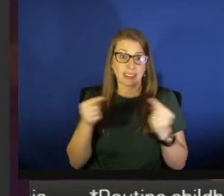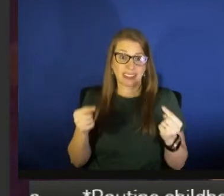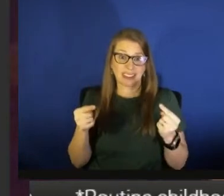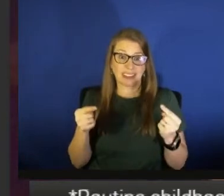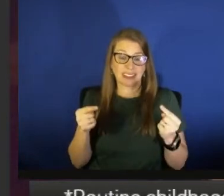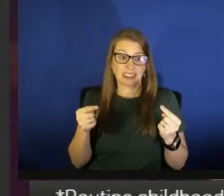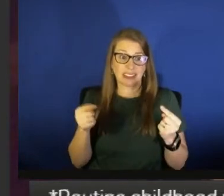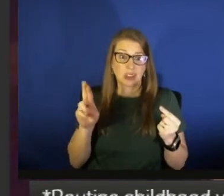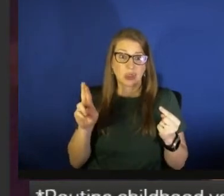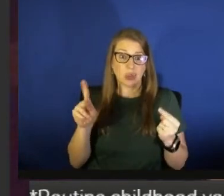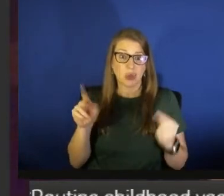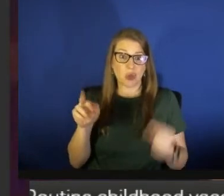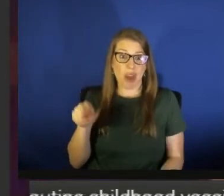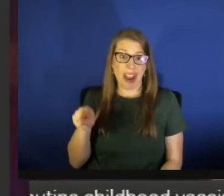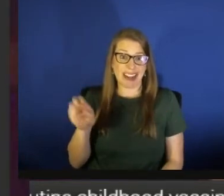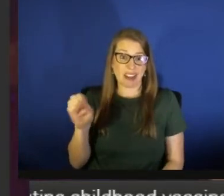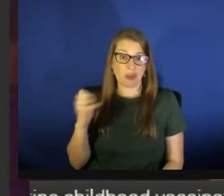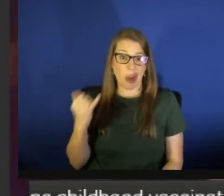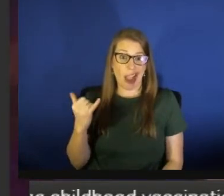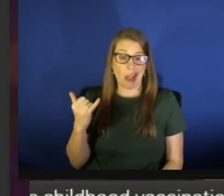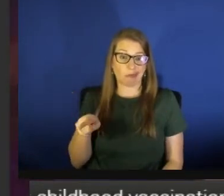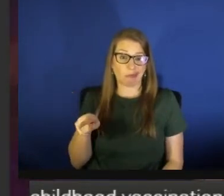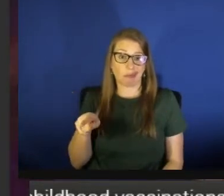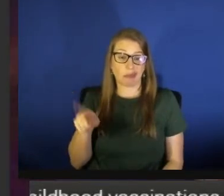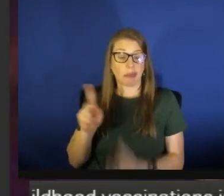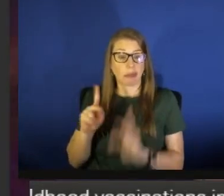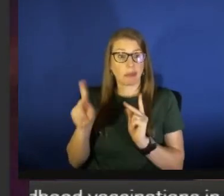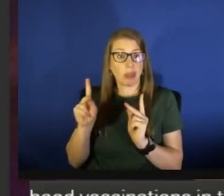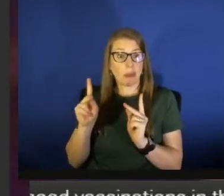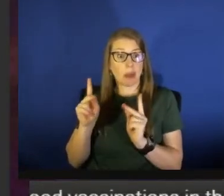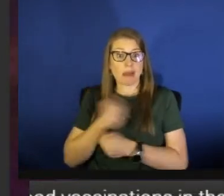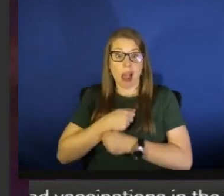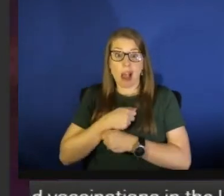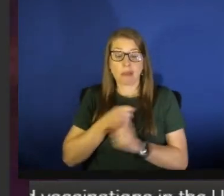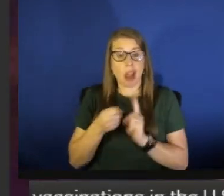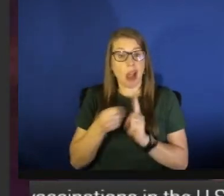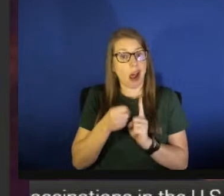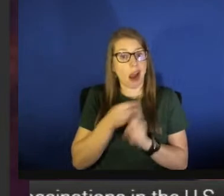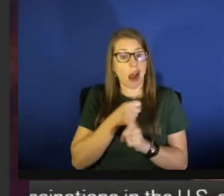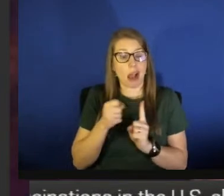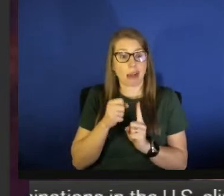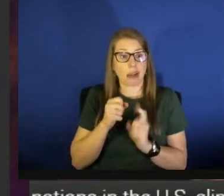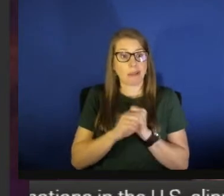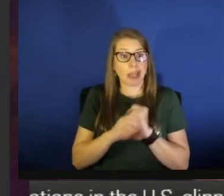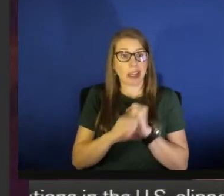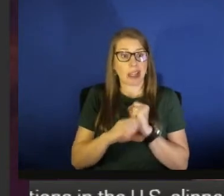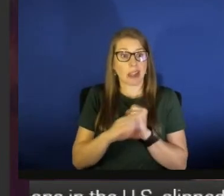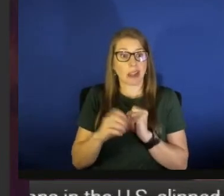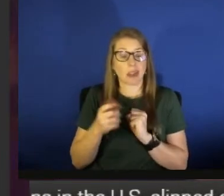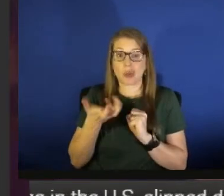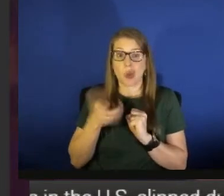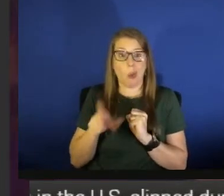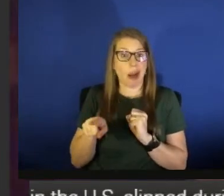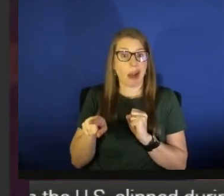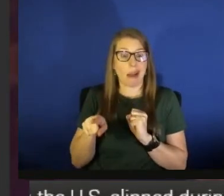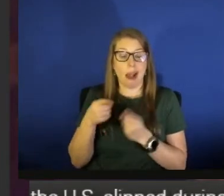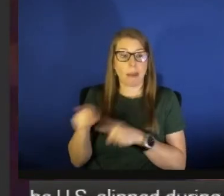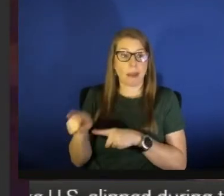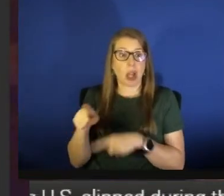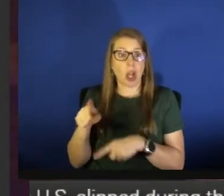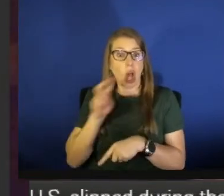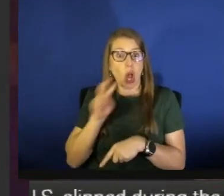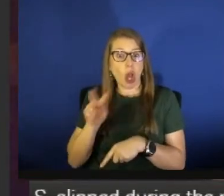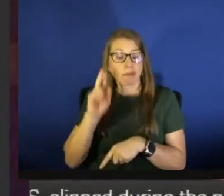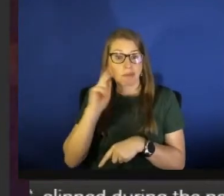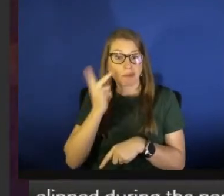in Ukraine right now. And so people love to beat up on the media. And I say, man, you wouldn't want it any other way. Look at what's happening with the